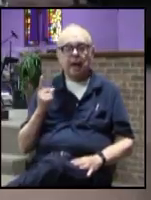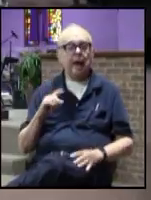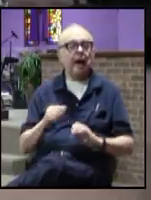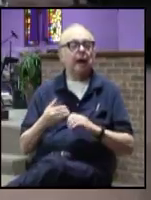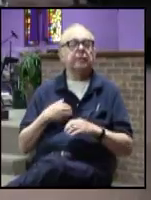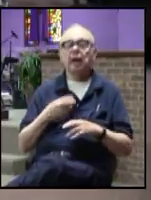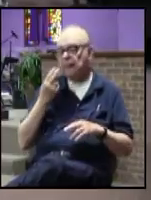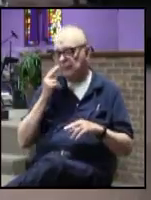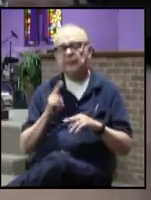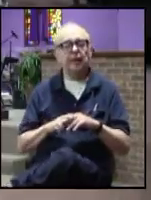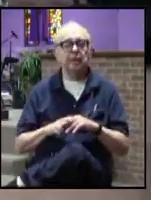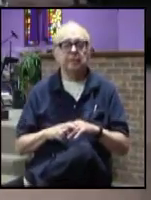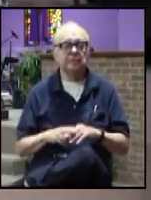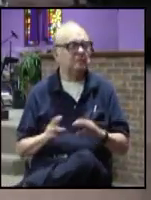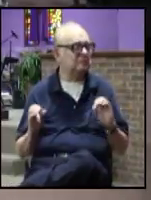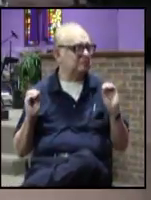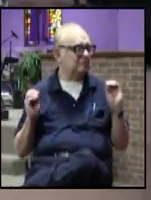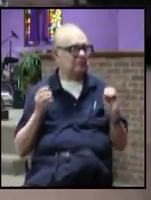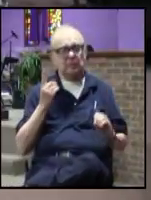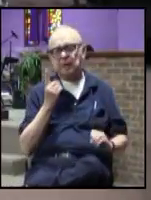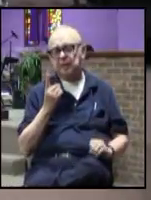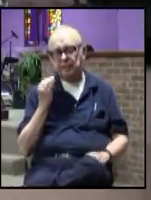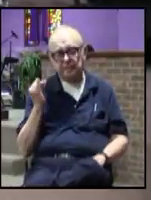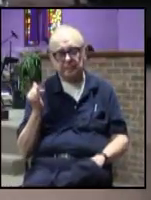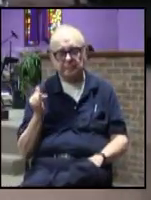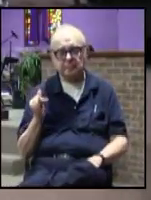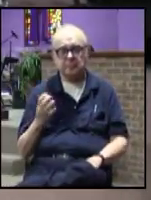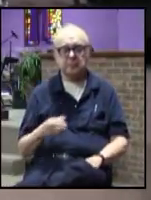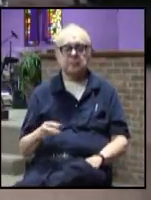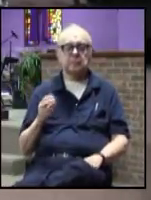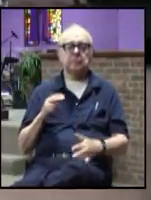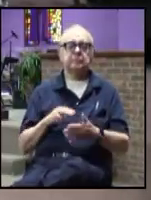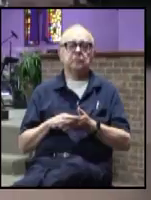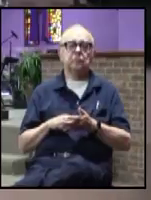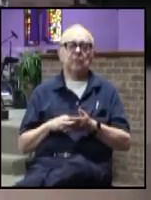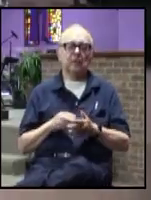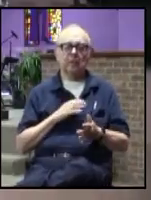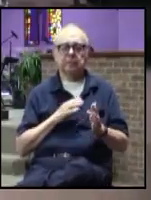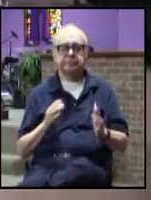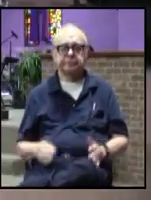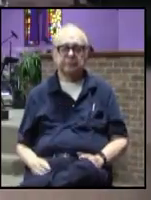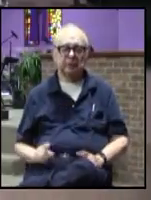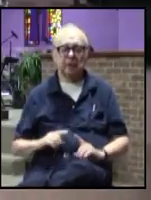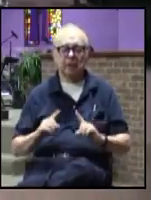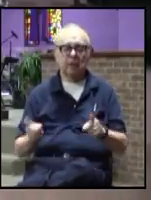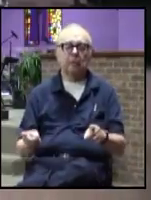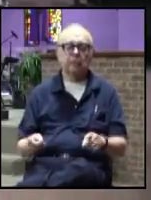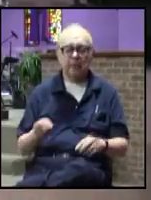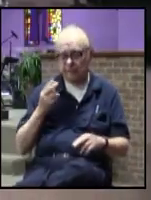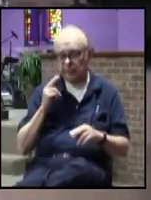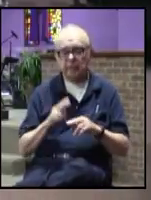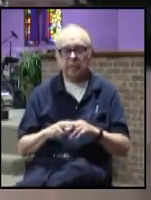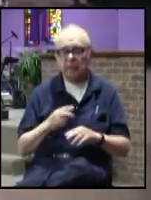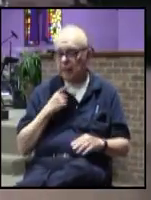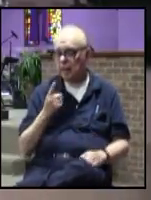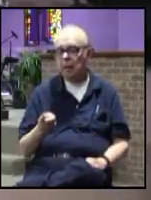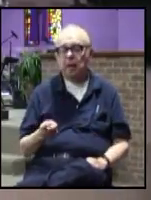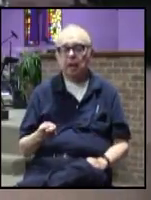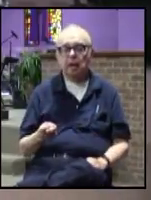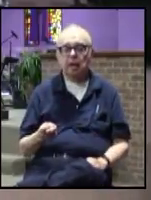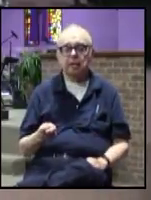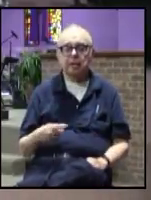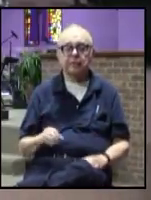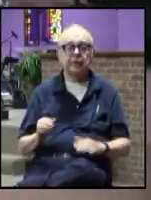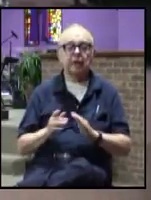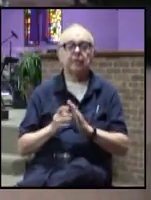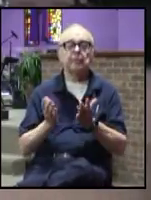fun. They have no idea. You get out with a bunch of Christians and say, okay, let's go have fun. They say, okay, let's